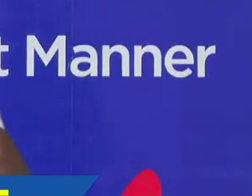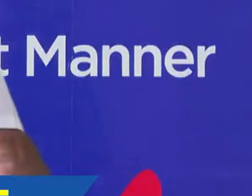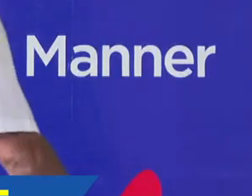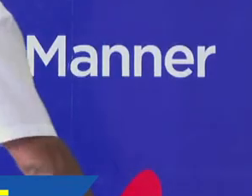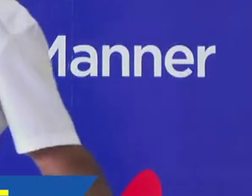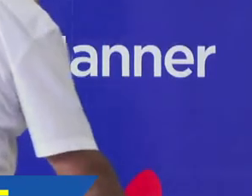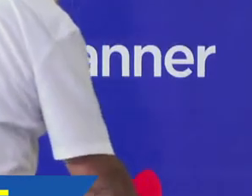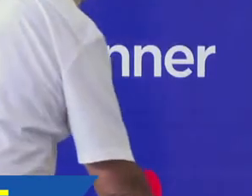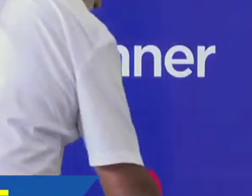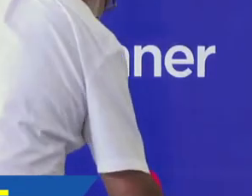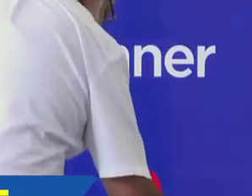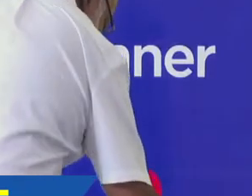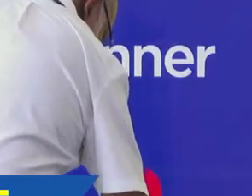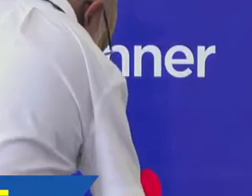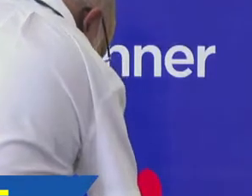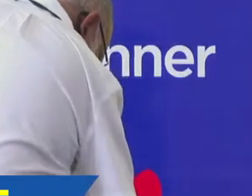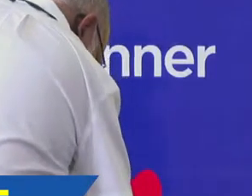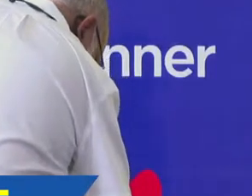Yes, Irene.